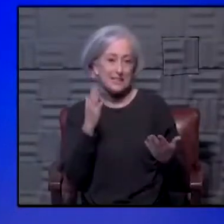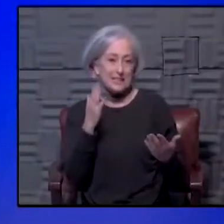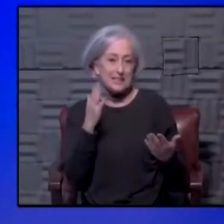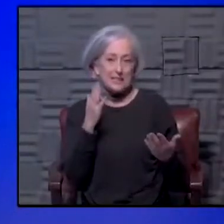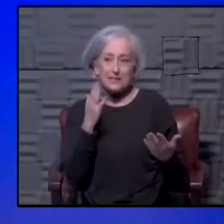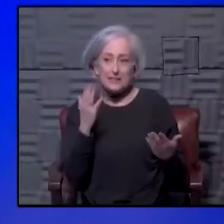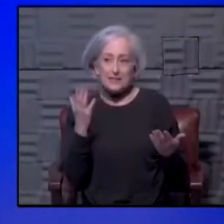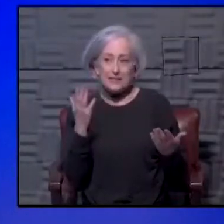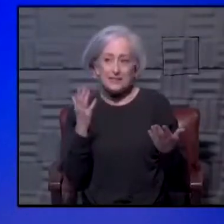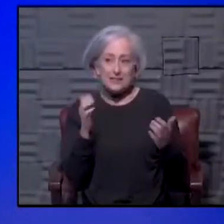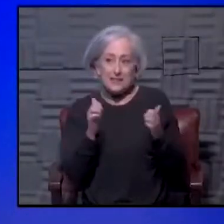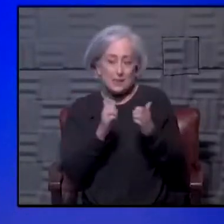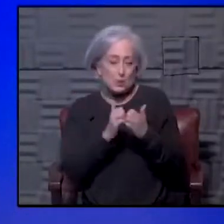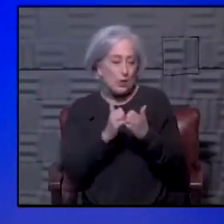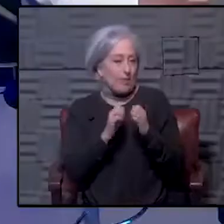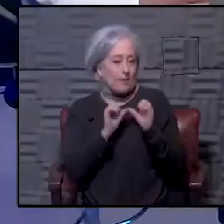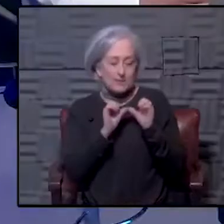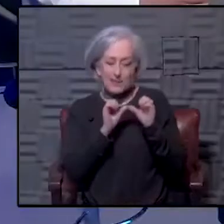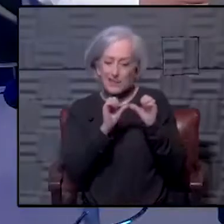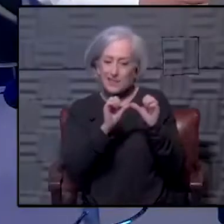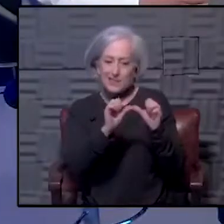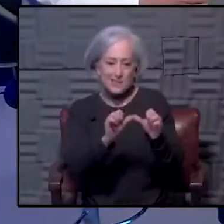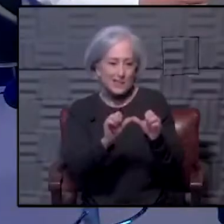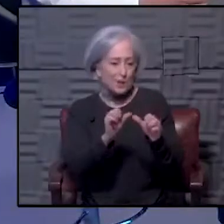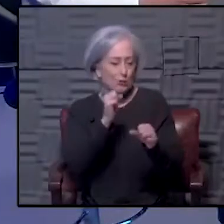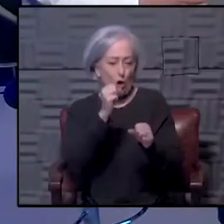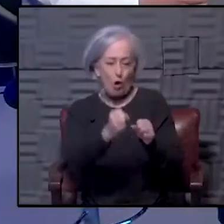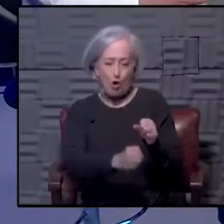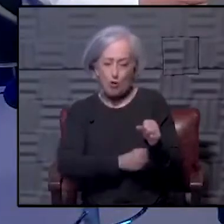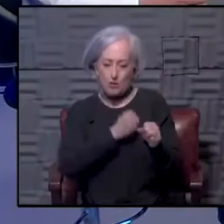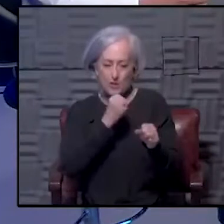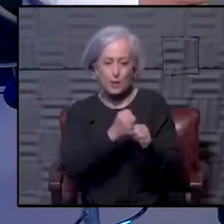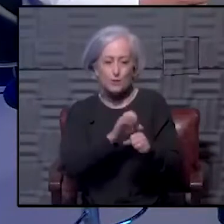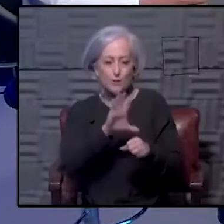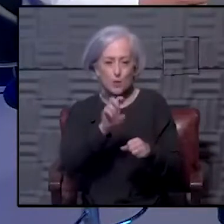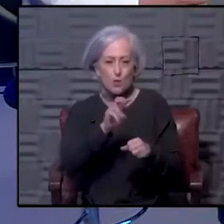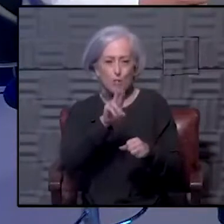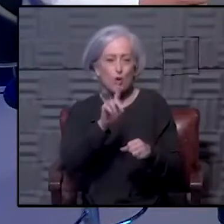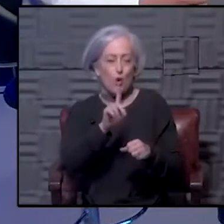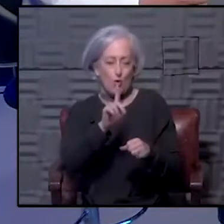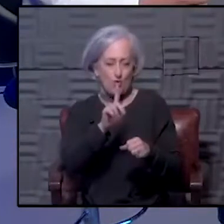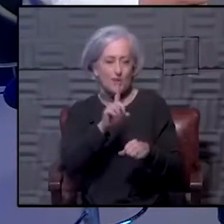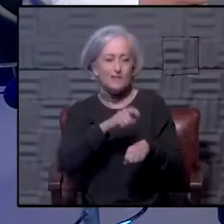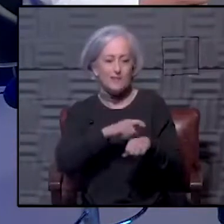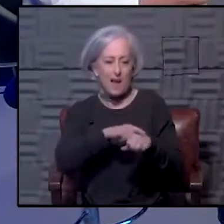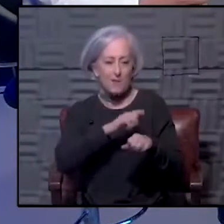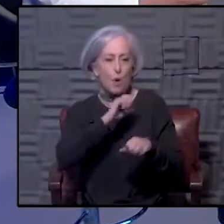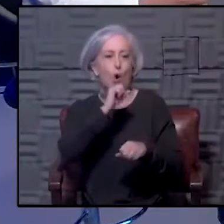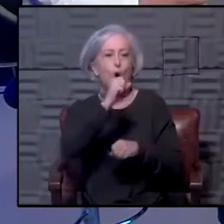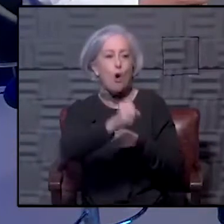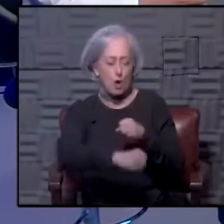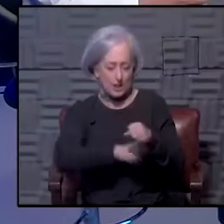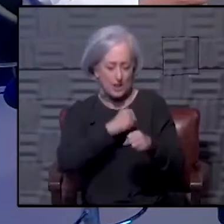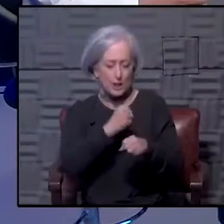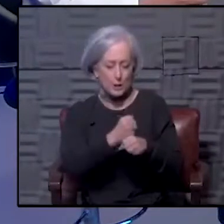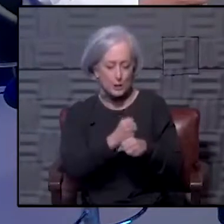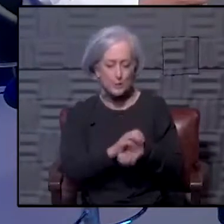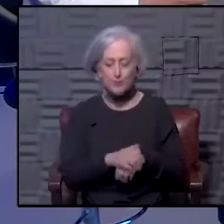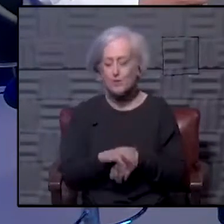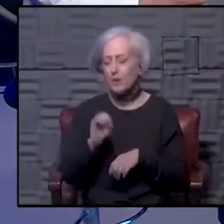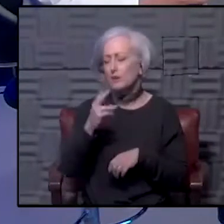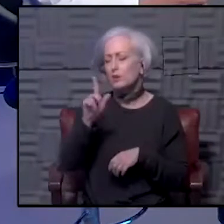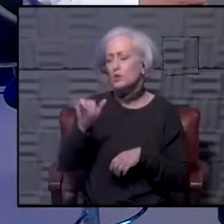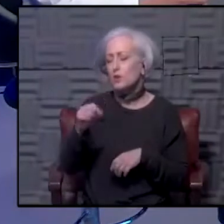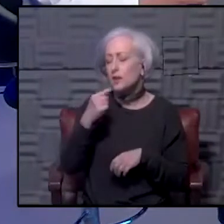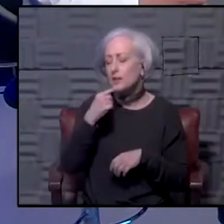now. Always. Continually, always persistently. Season. Yeah. COVID season is all year long. Yeah. Oh, wow. All right, so Shelley said she had a friend